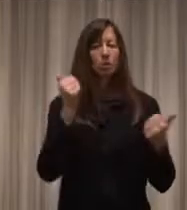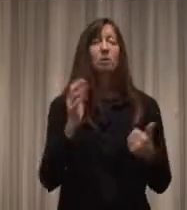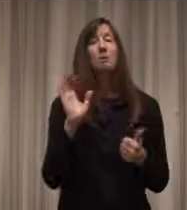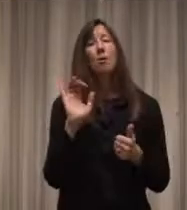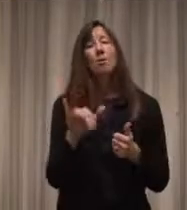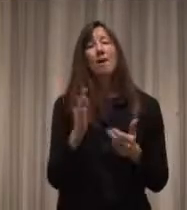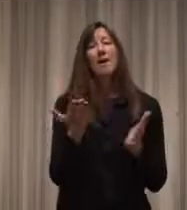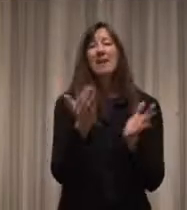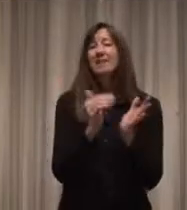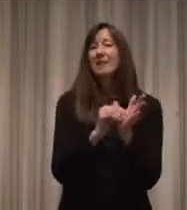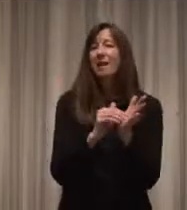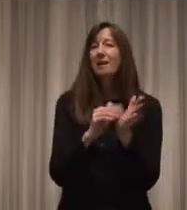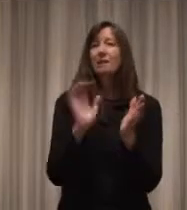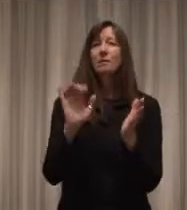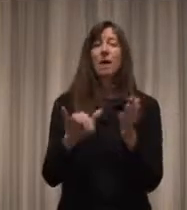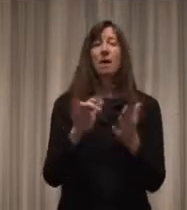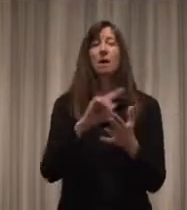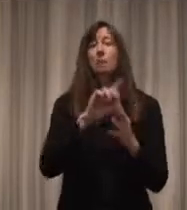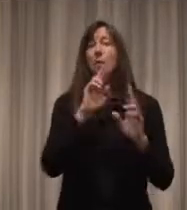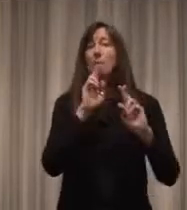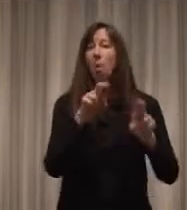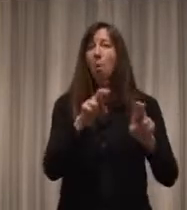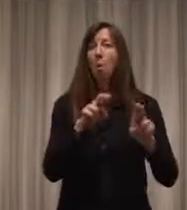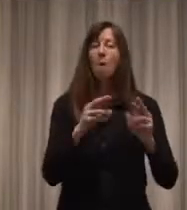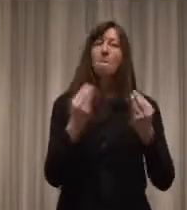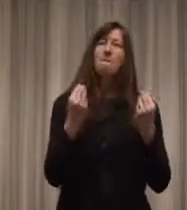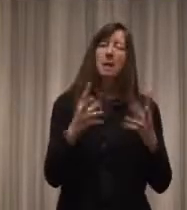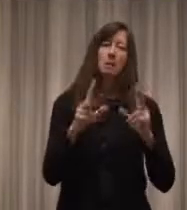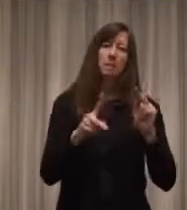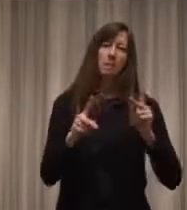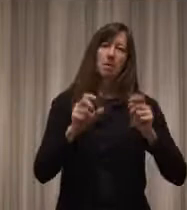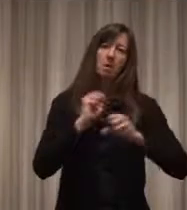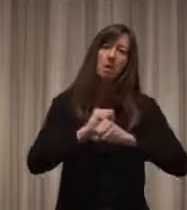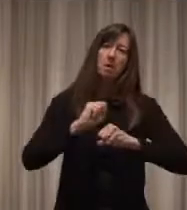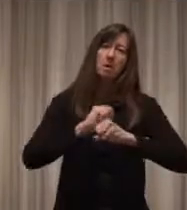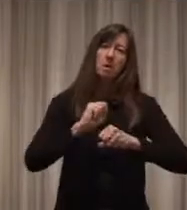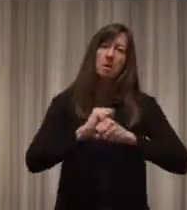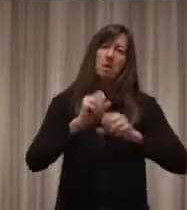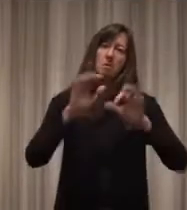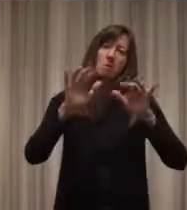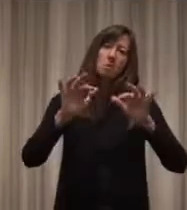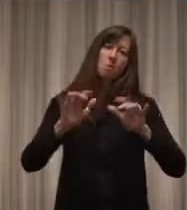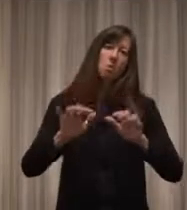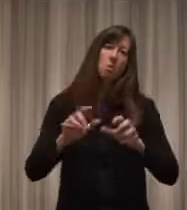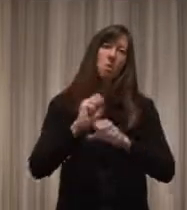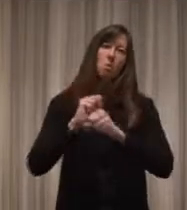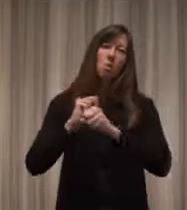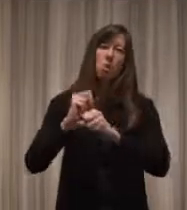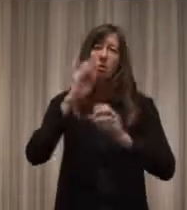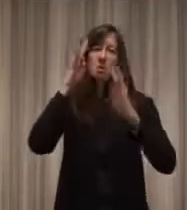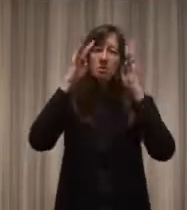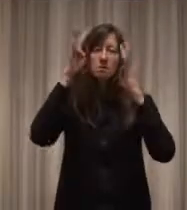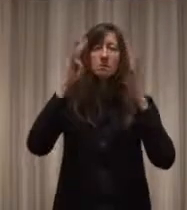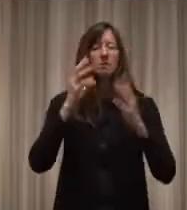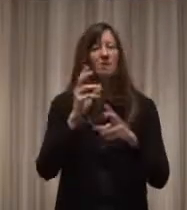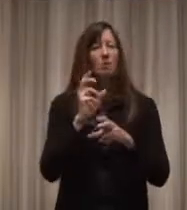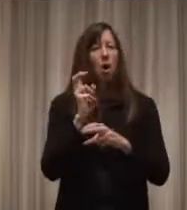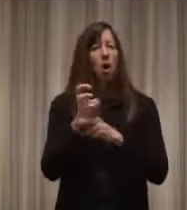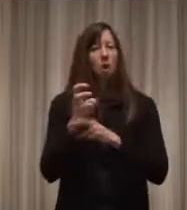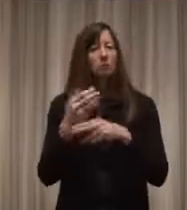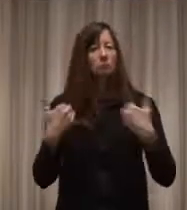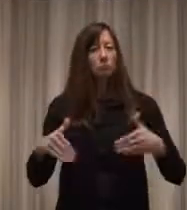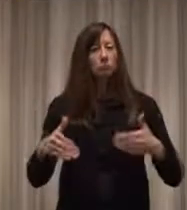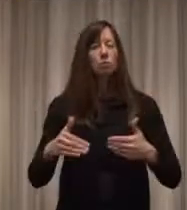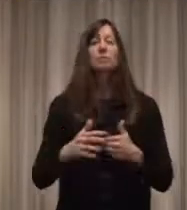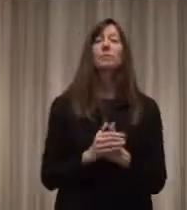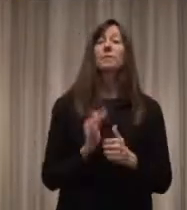work, and I encourage everybody to check out that report. The next step is that report will be presented by our commission to